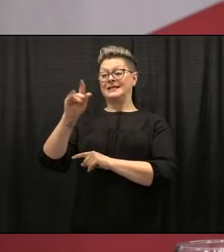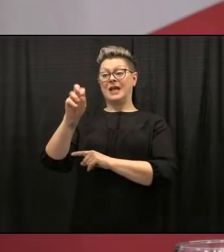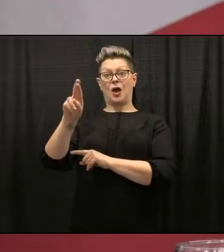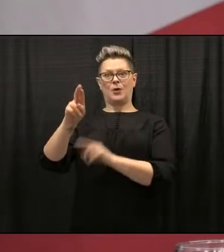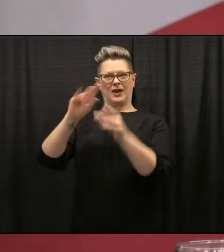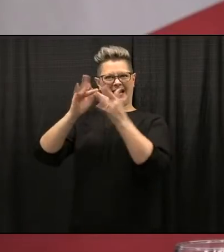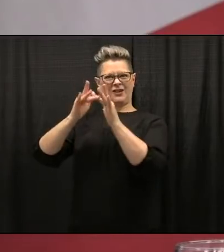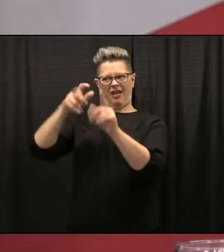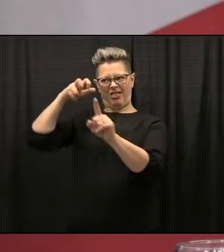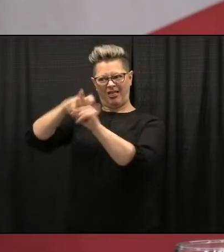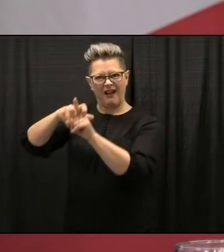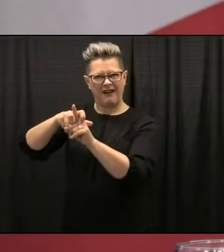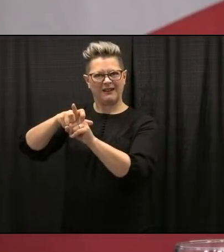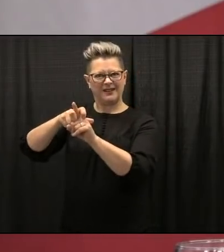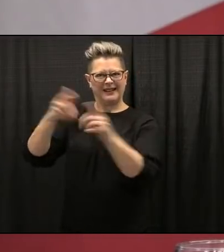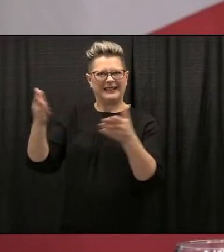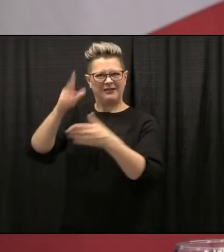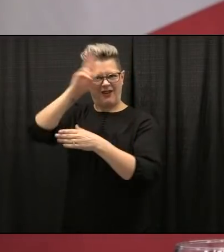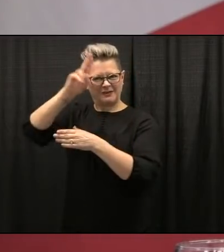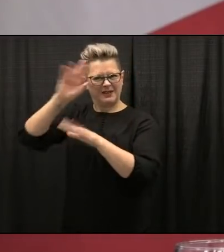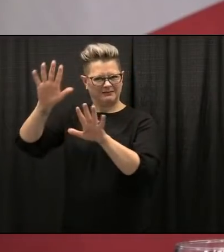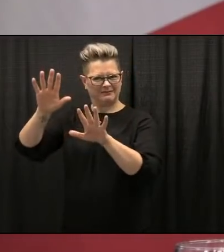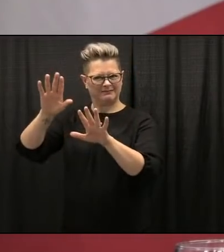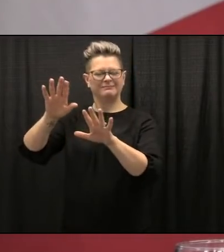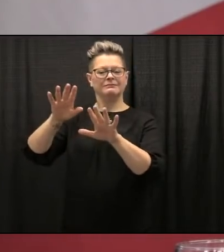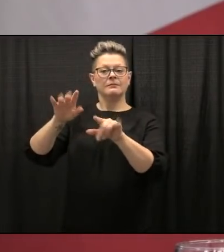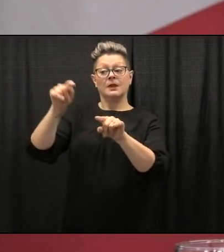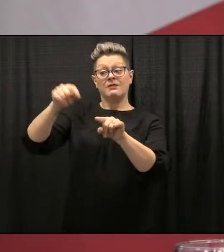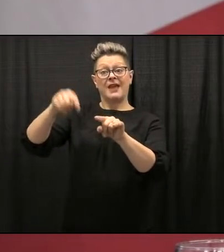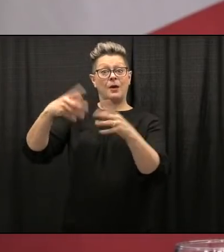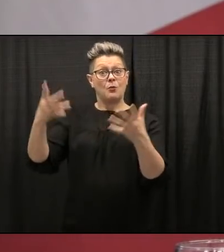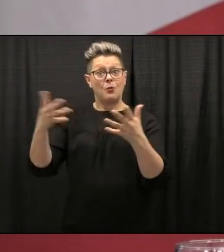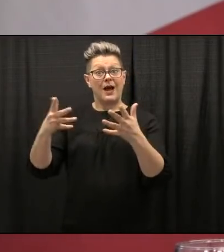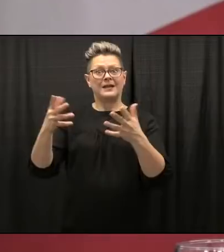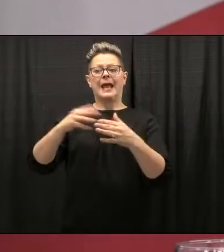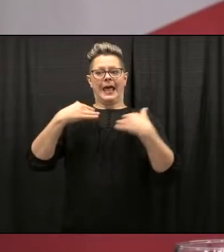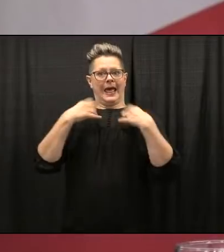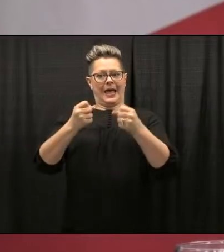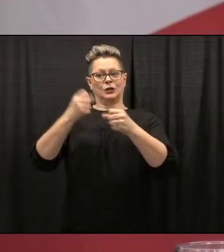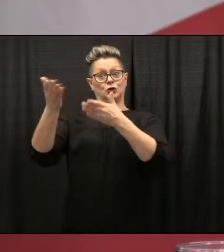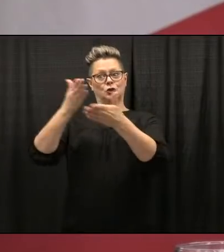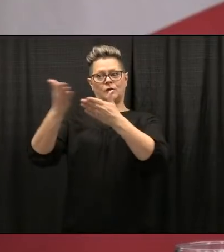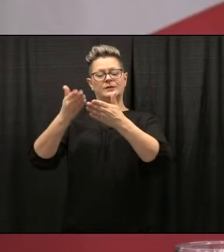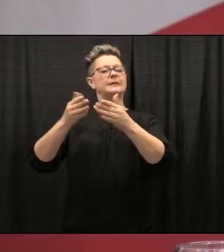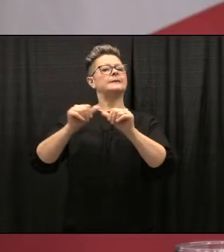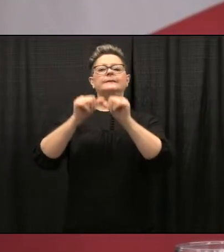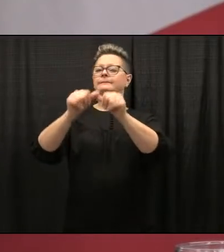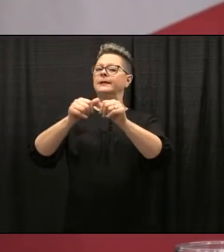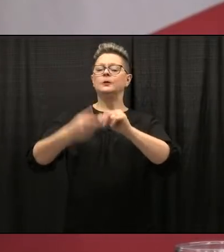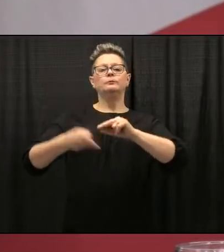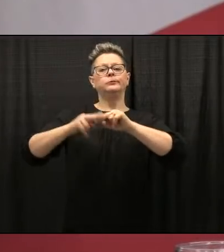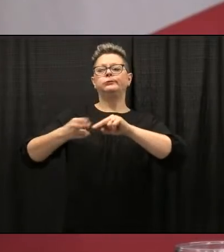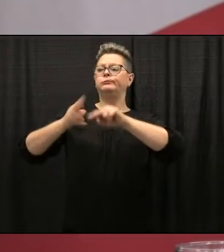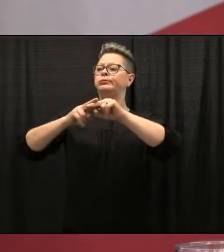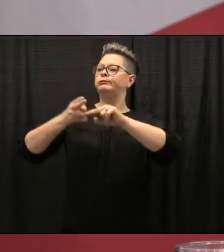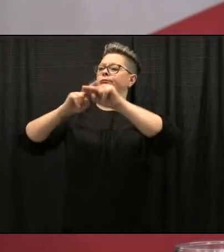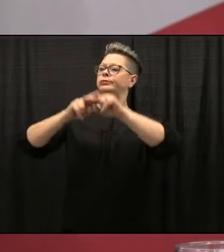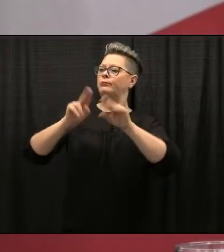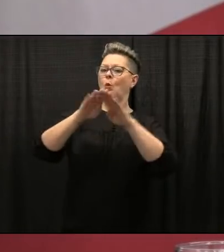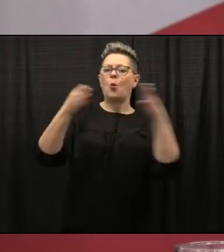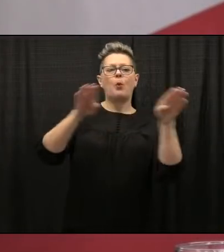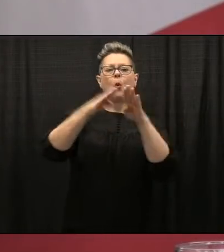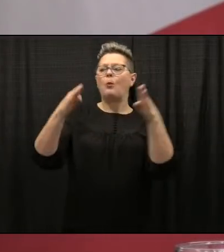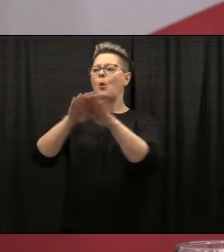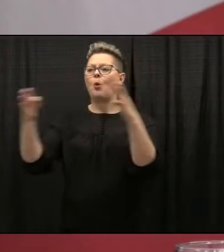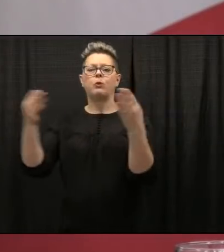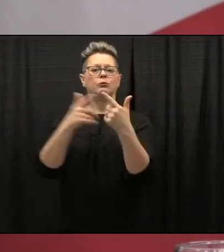that important healthcare services continue to resume at the regional health authorities. One such